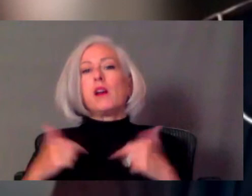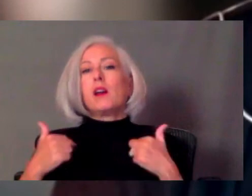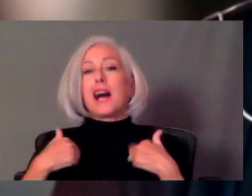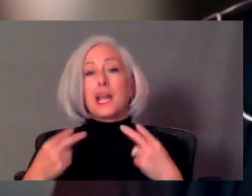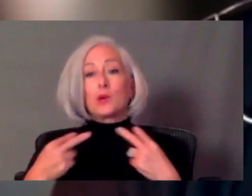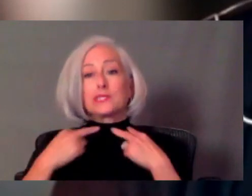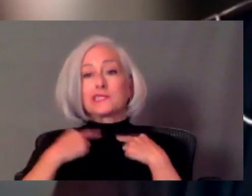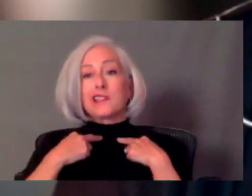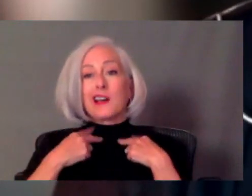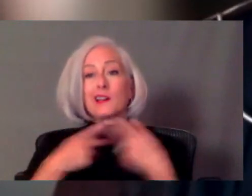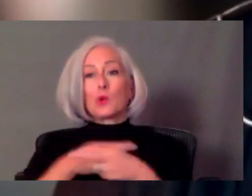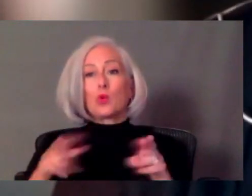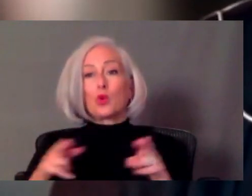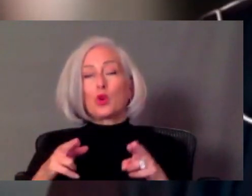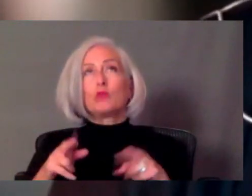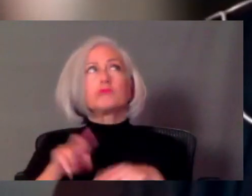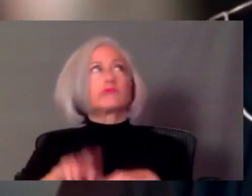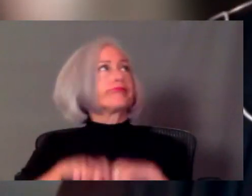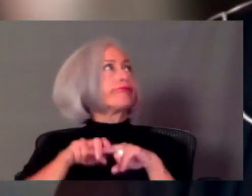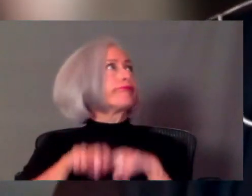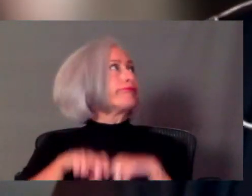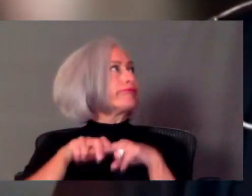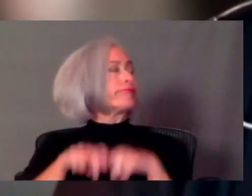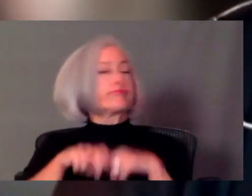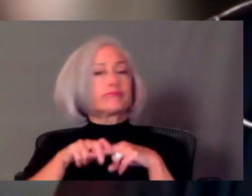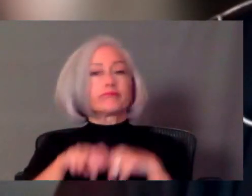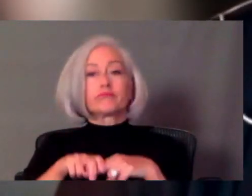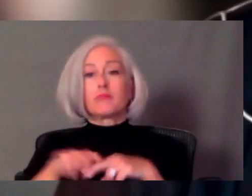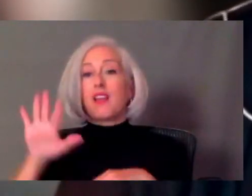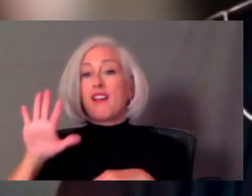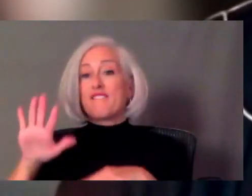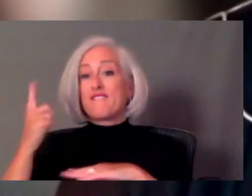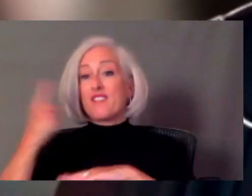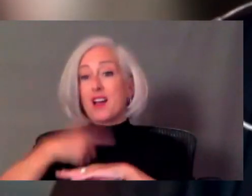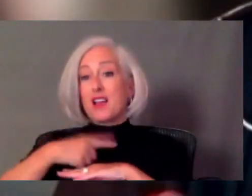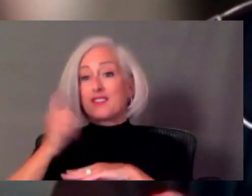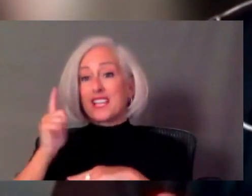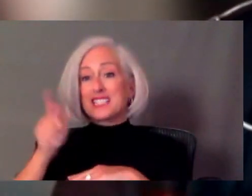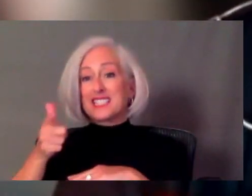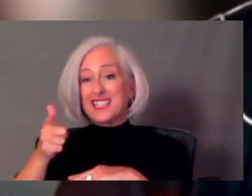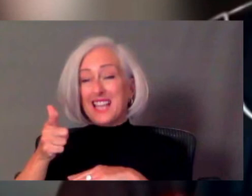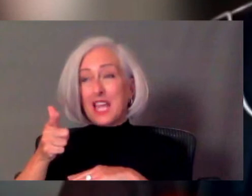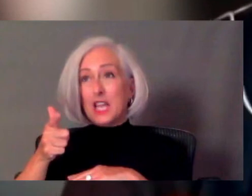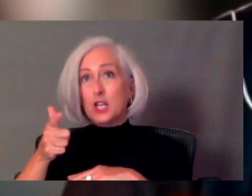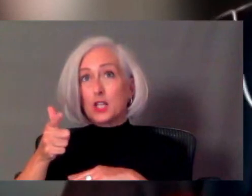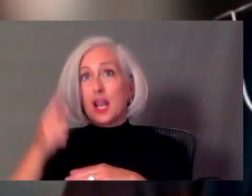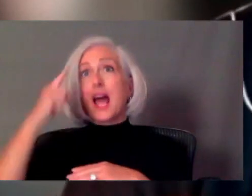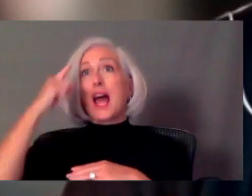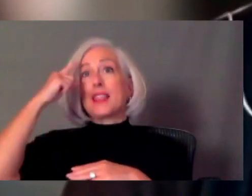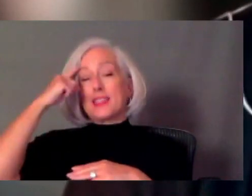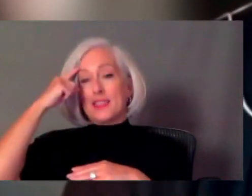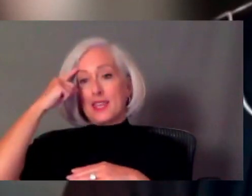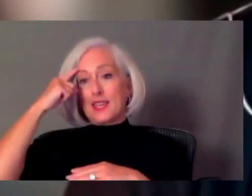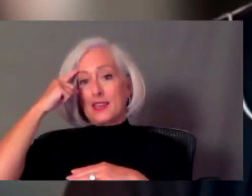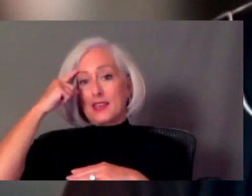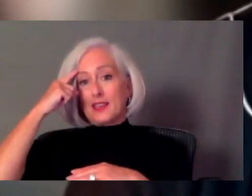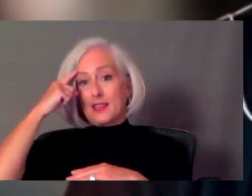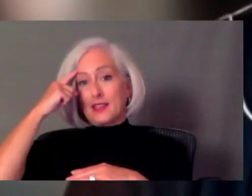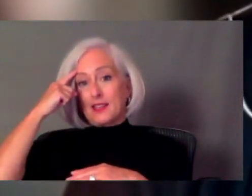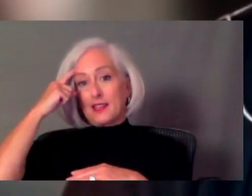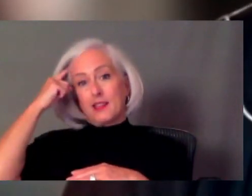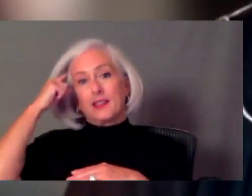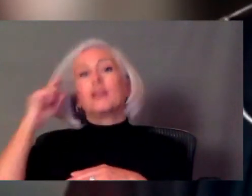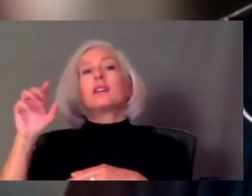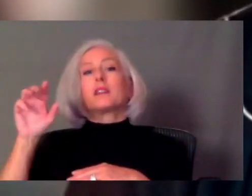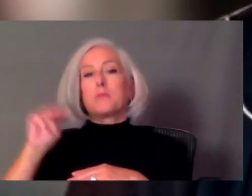there waiting for something to happen. You're just like, am I gonna be okay? And so I